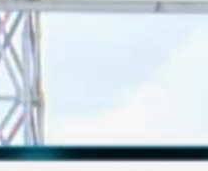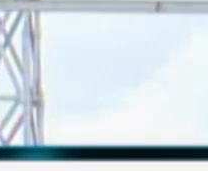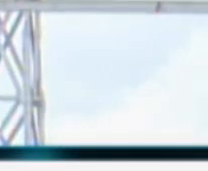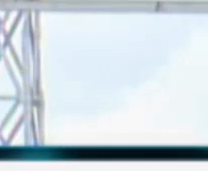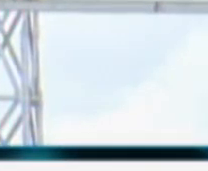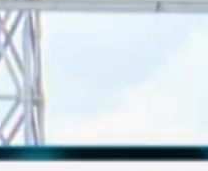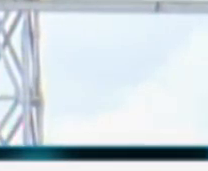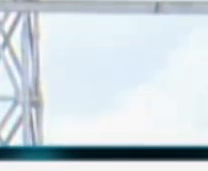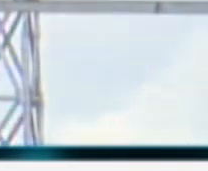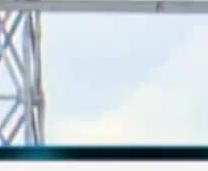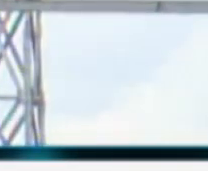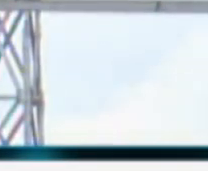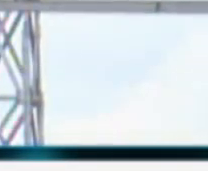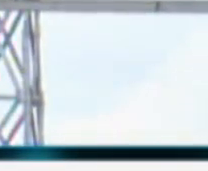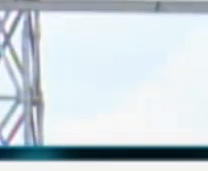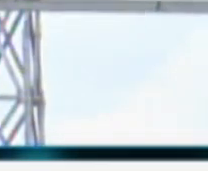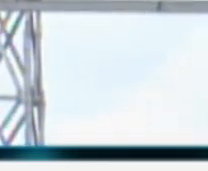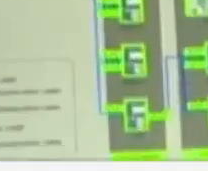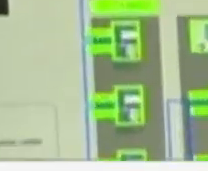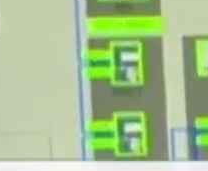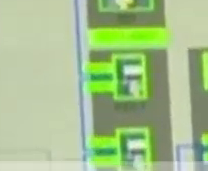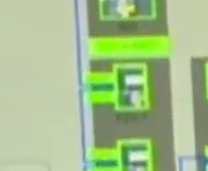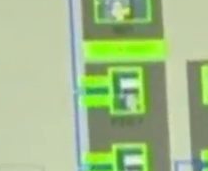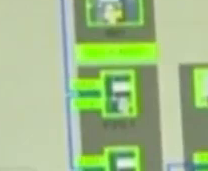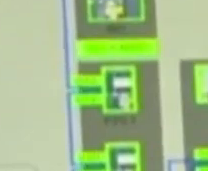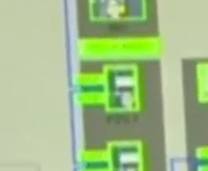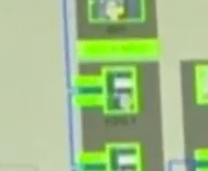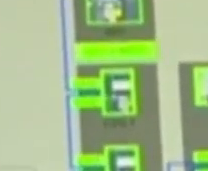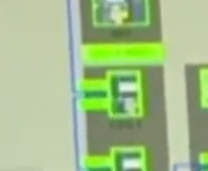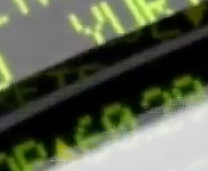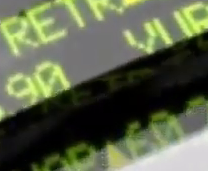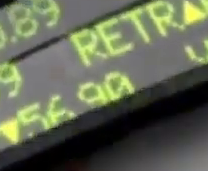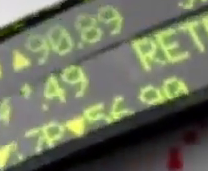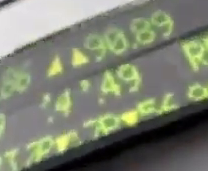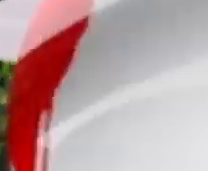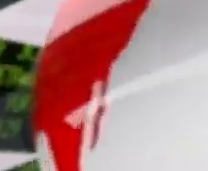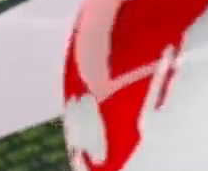Question so far as